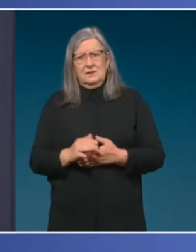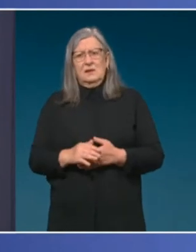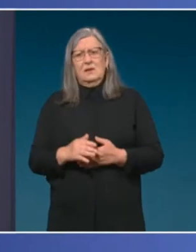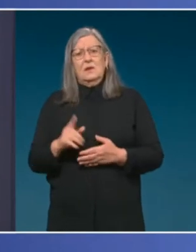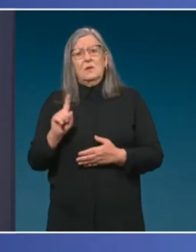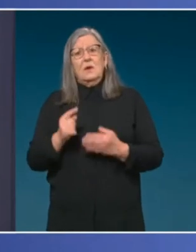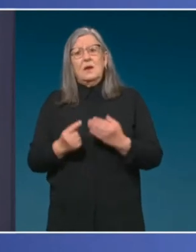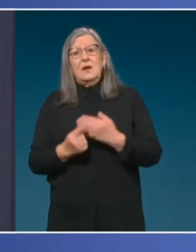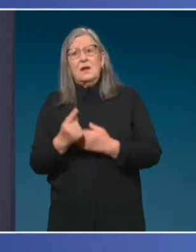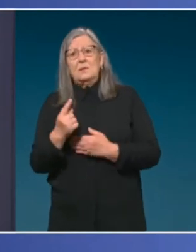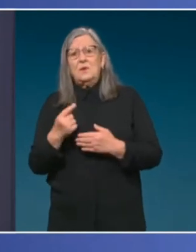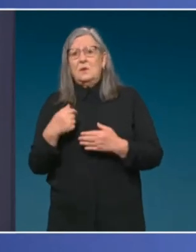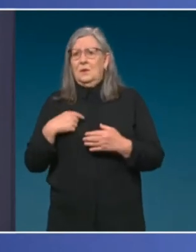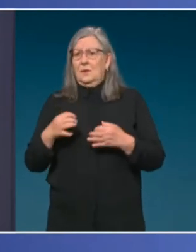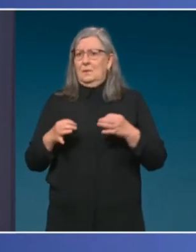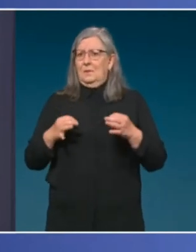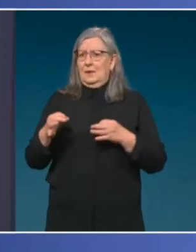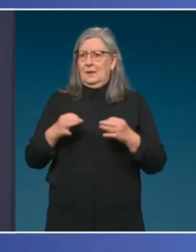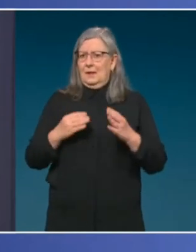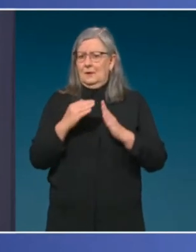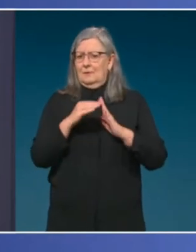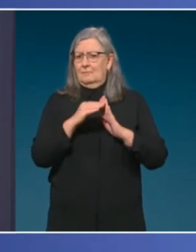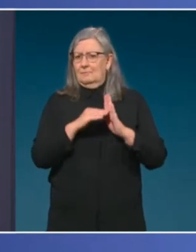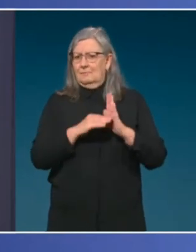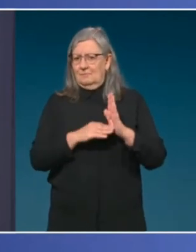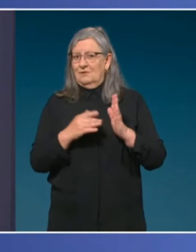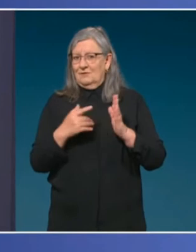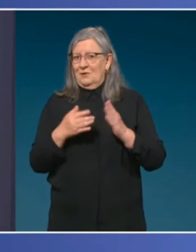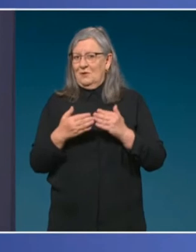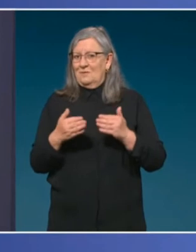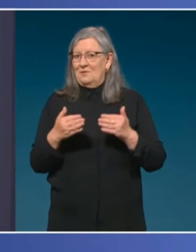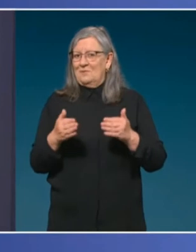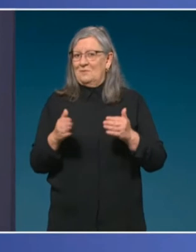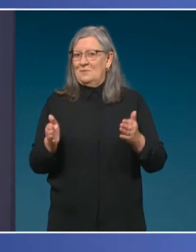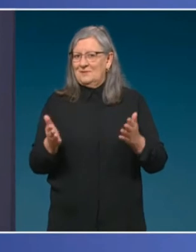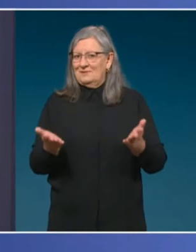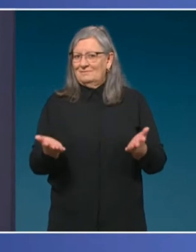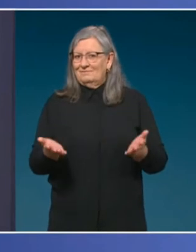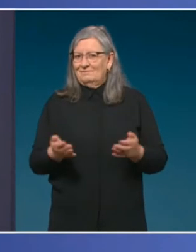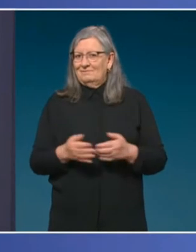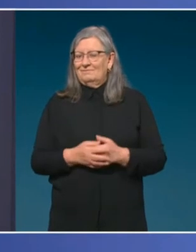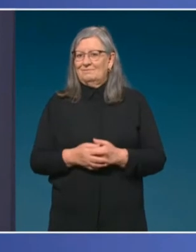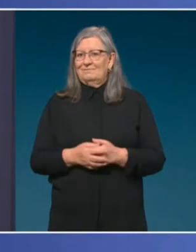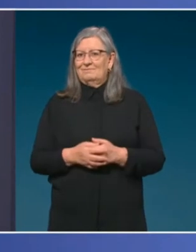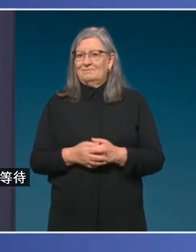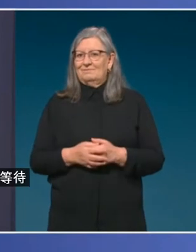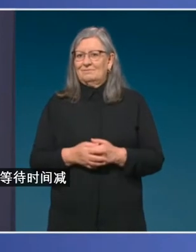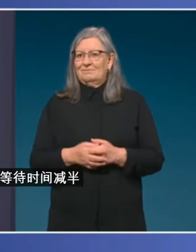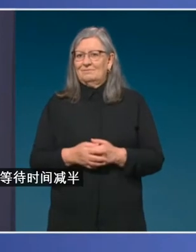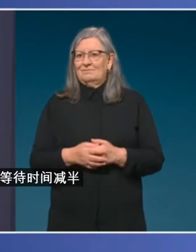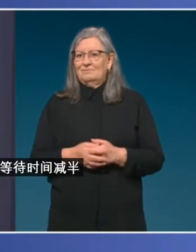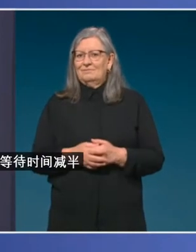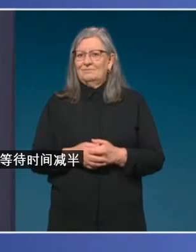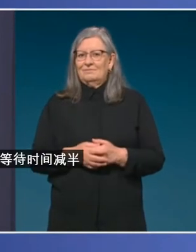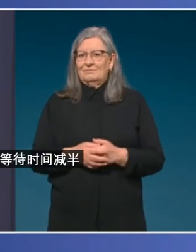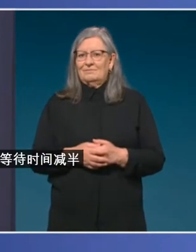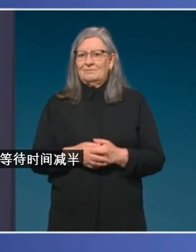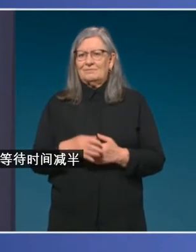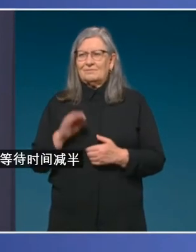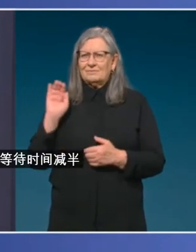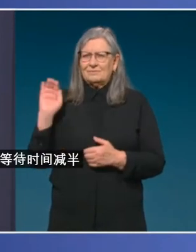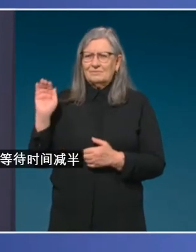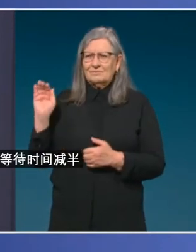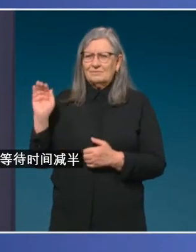up. Back on the booster shots for a moment, if I can. The UK has halved their waiting time between boosters and their second dose to